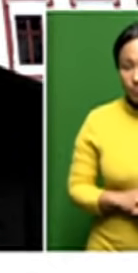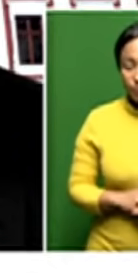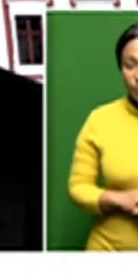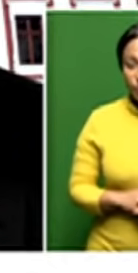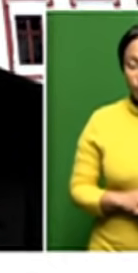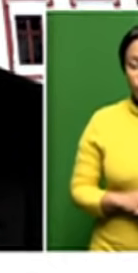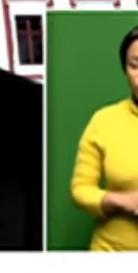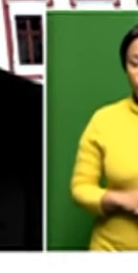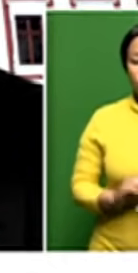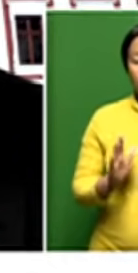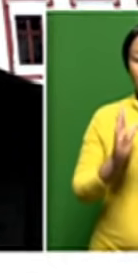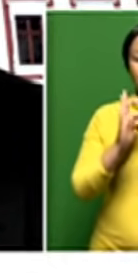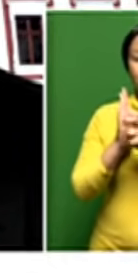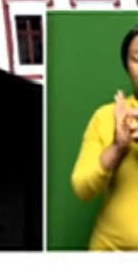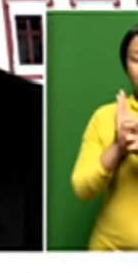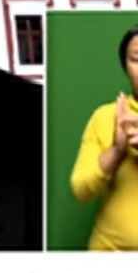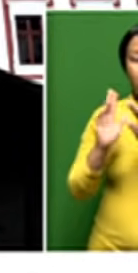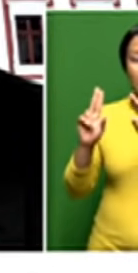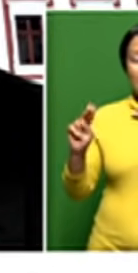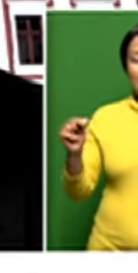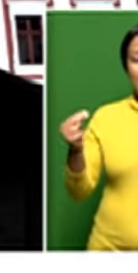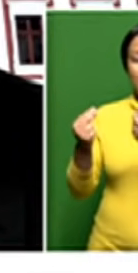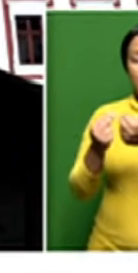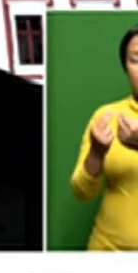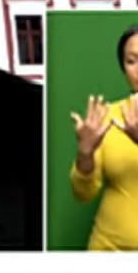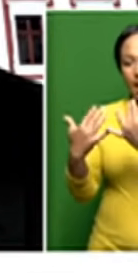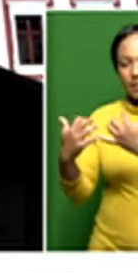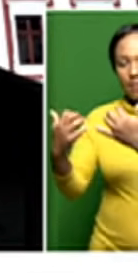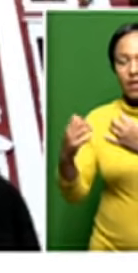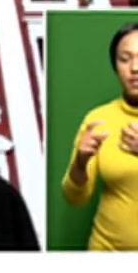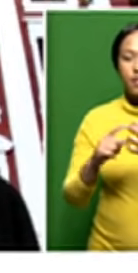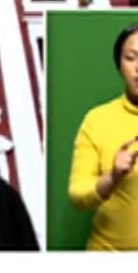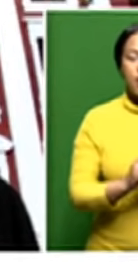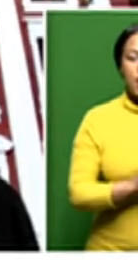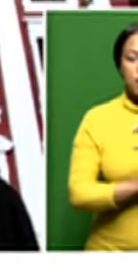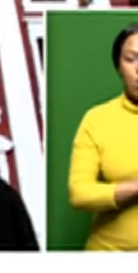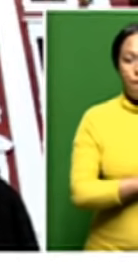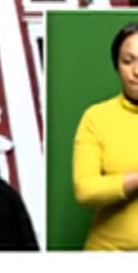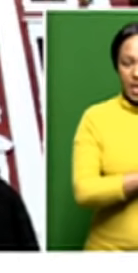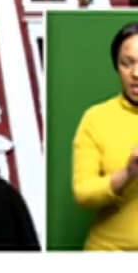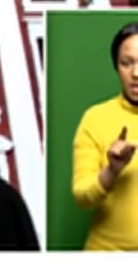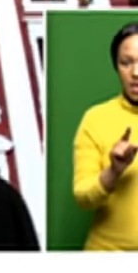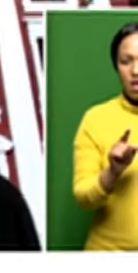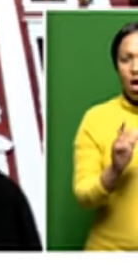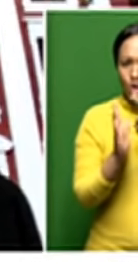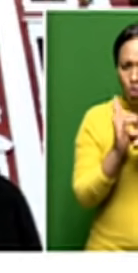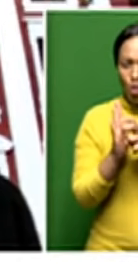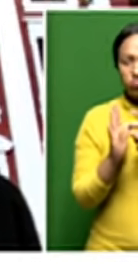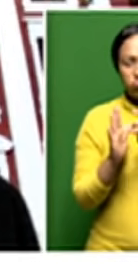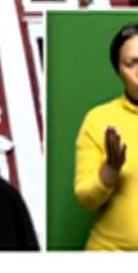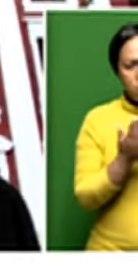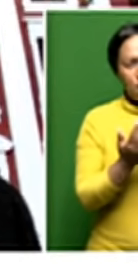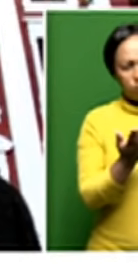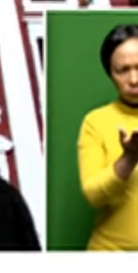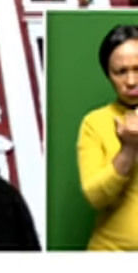The rules of the National Assembly and the National Council of Provinces allow the committees to call anyone that